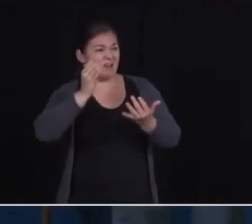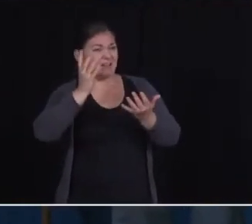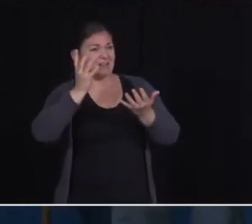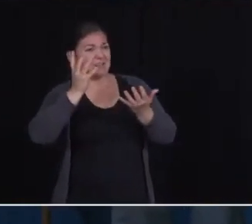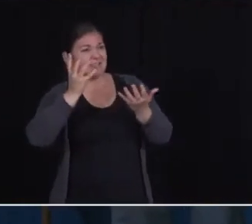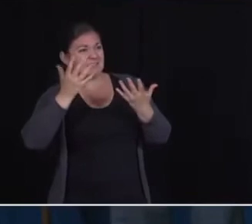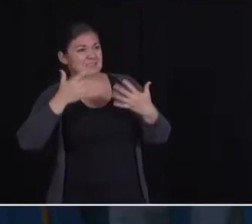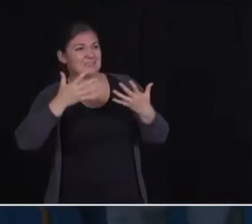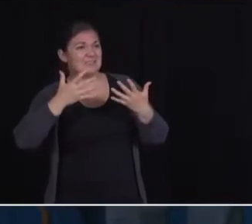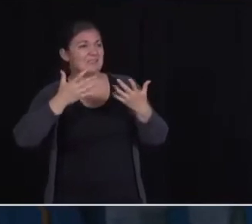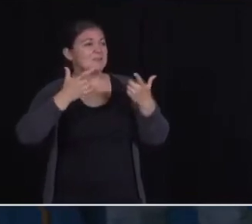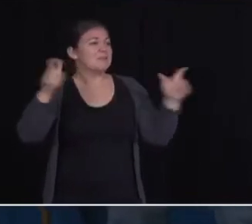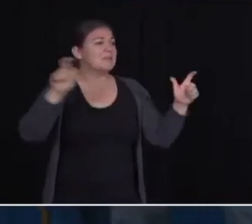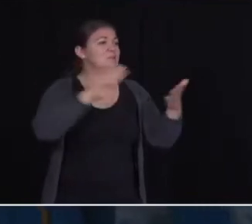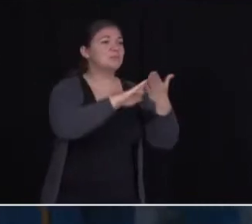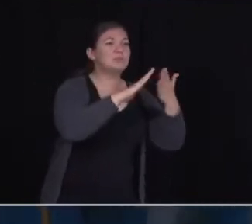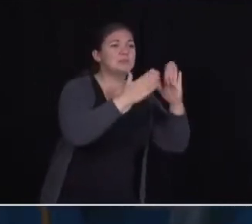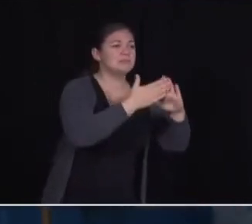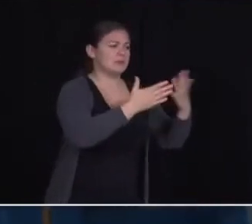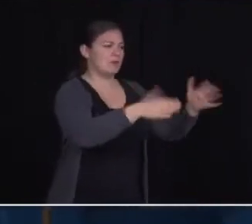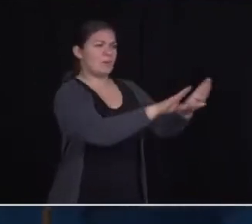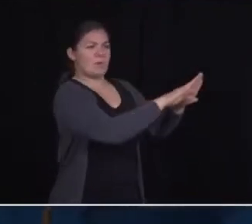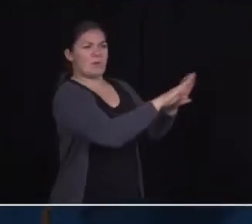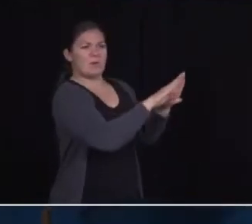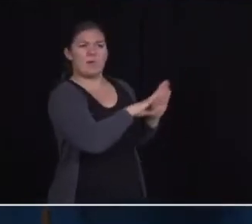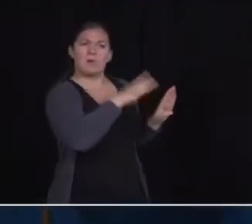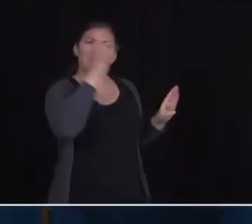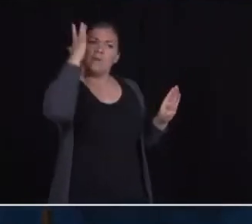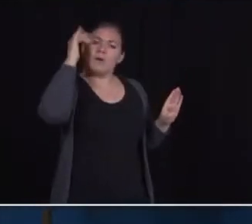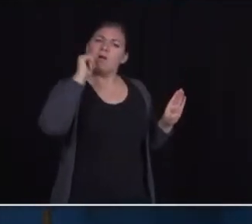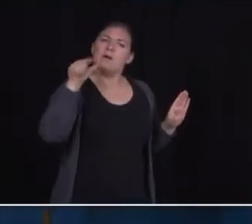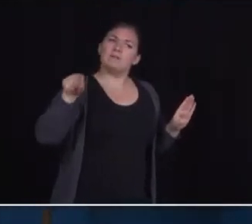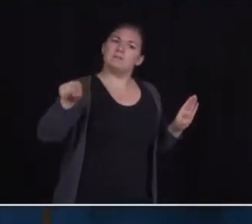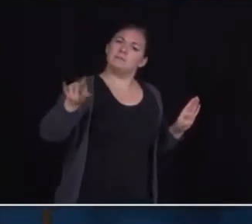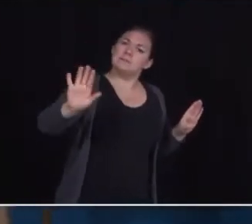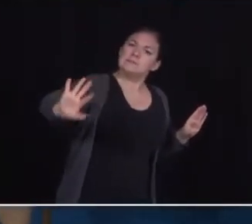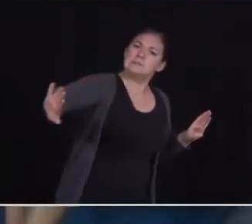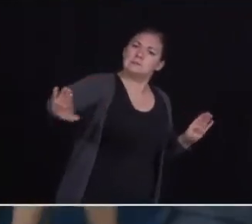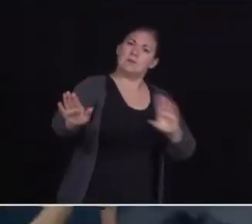province? Great. I'll turn that over to Dr. Williams, actually.